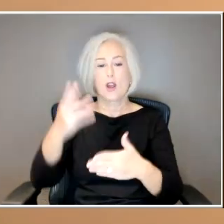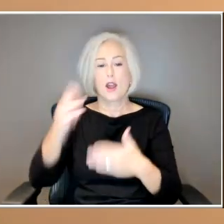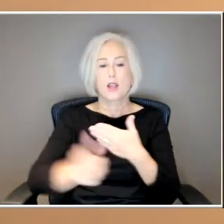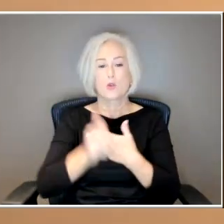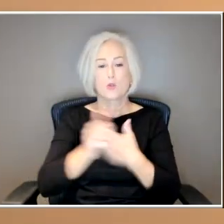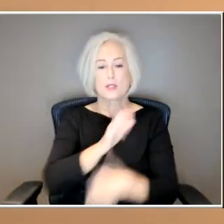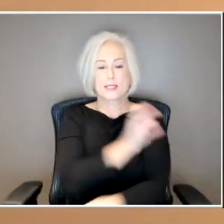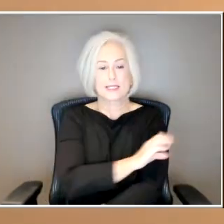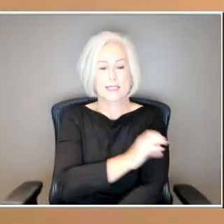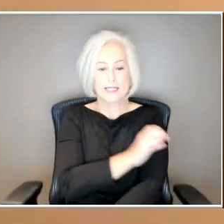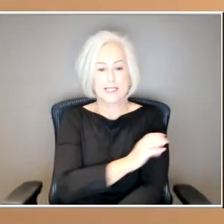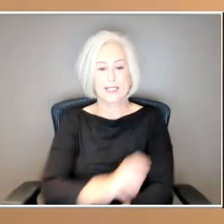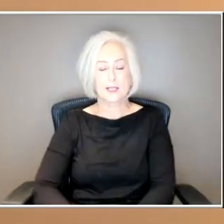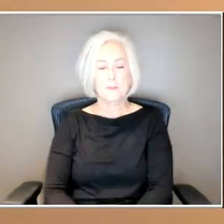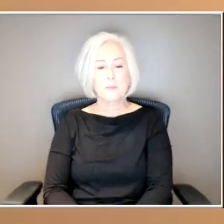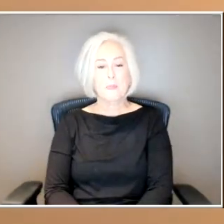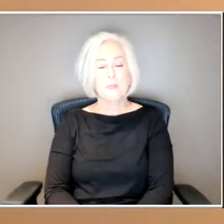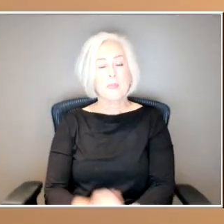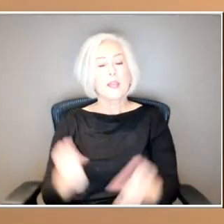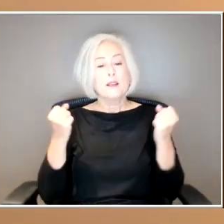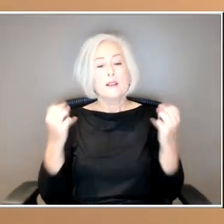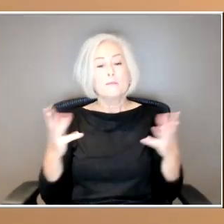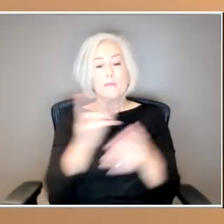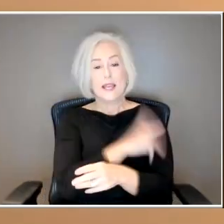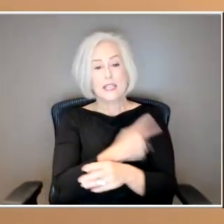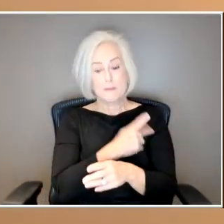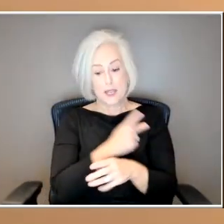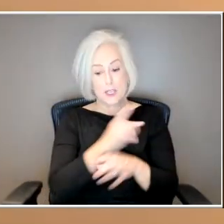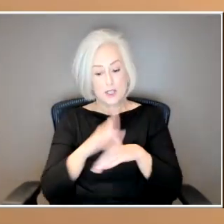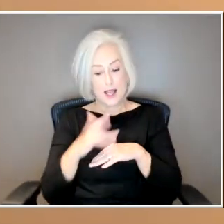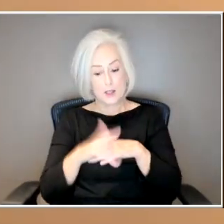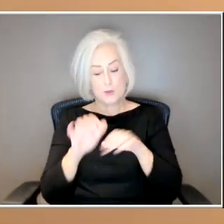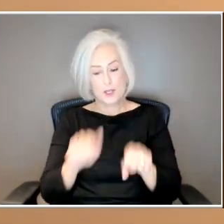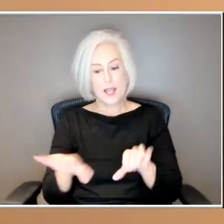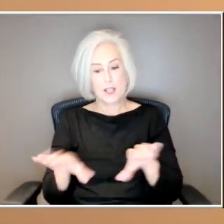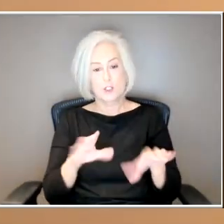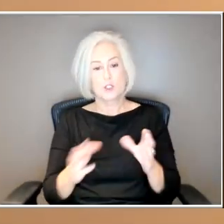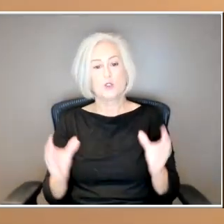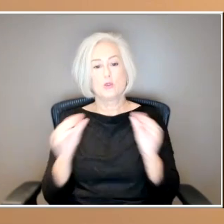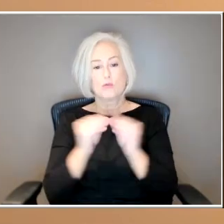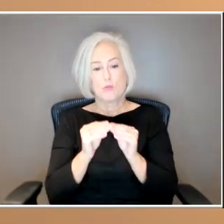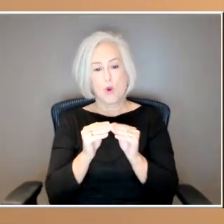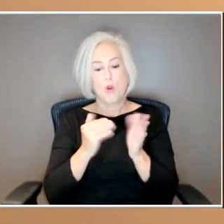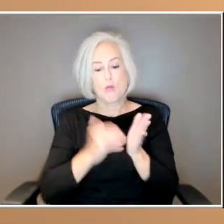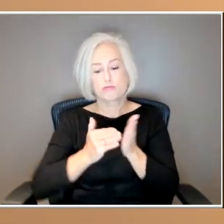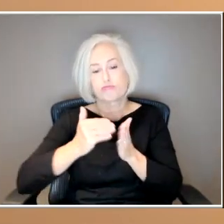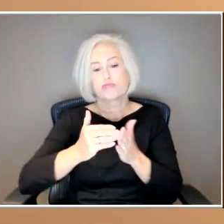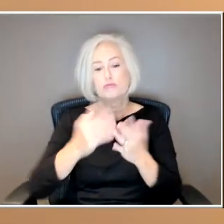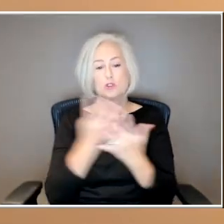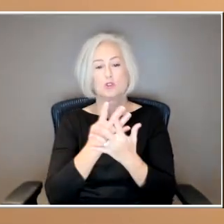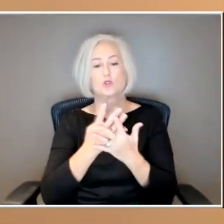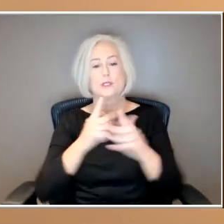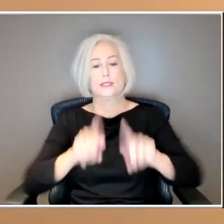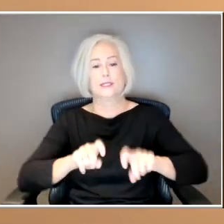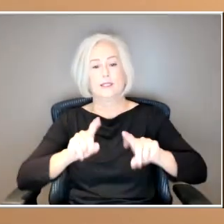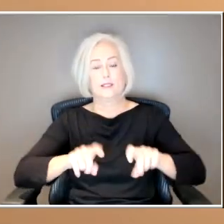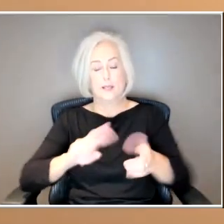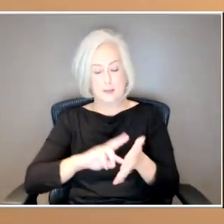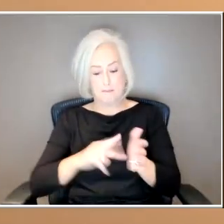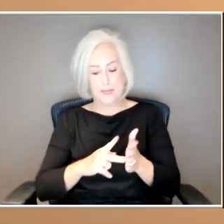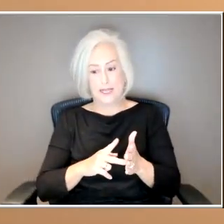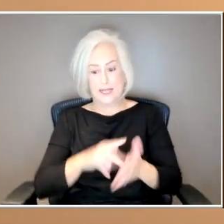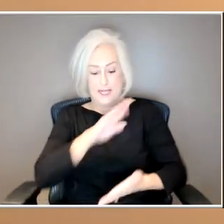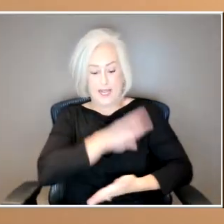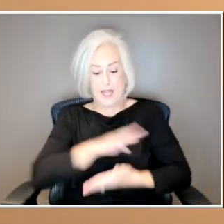So many patients who are eligible can undergo increased screening. And increased screening means that you would do a yearly